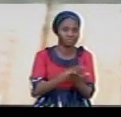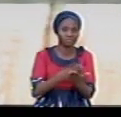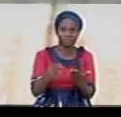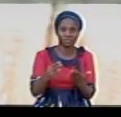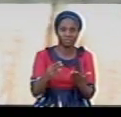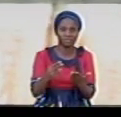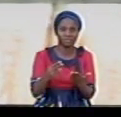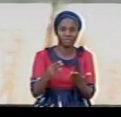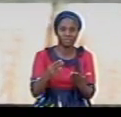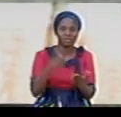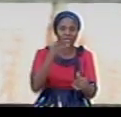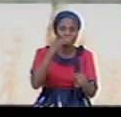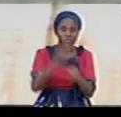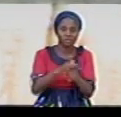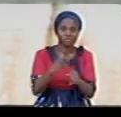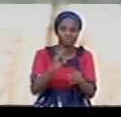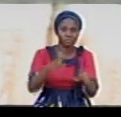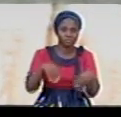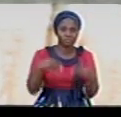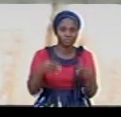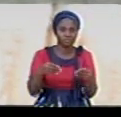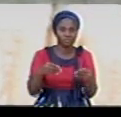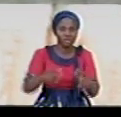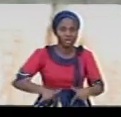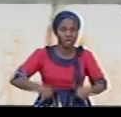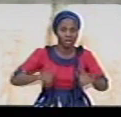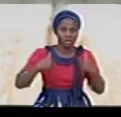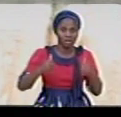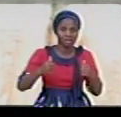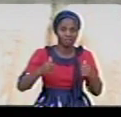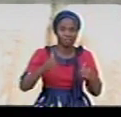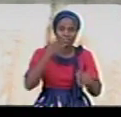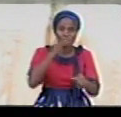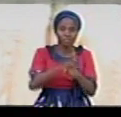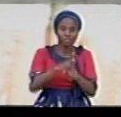Promise of life. Promise of godliness.